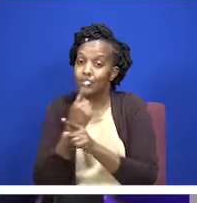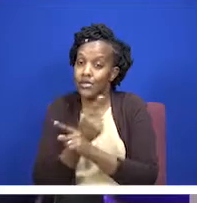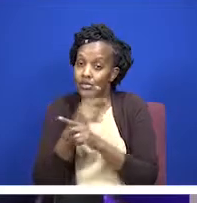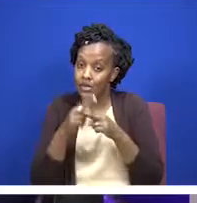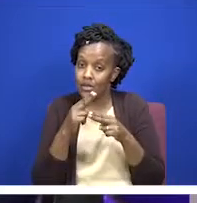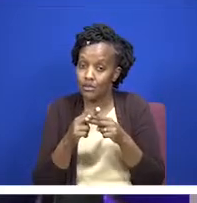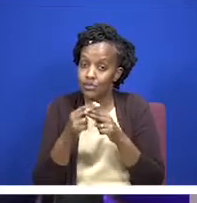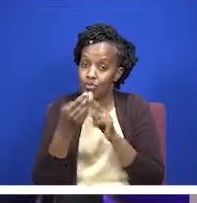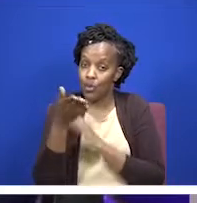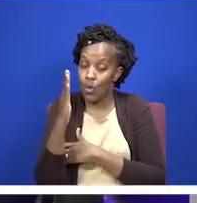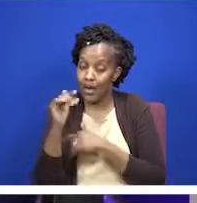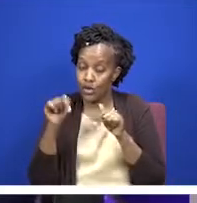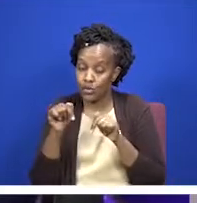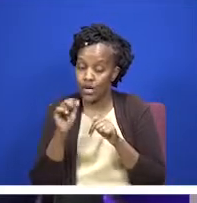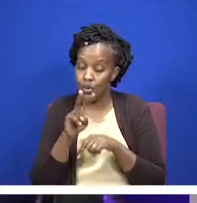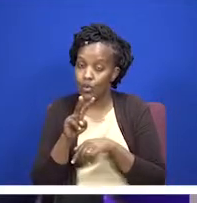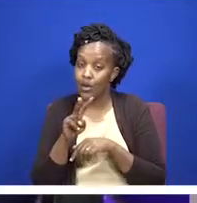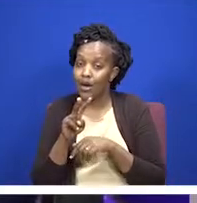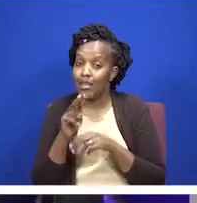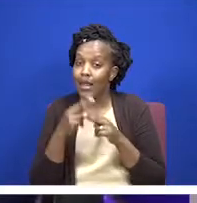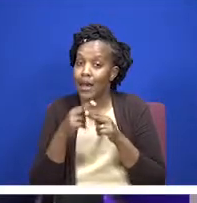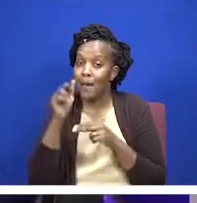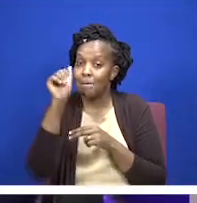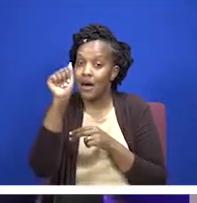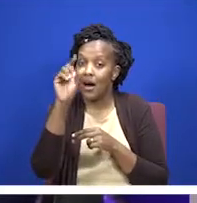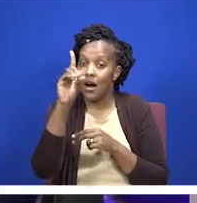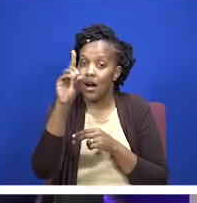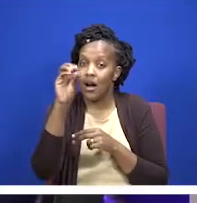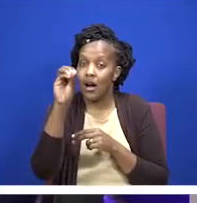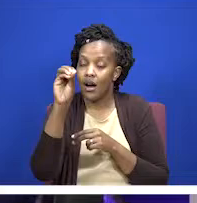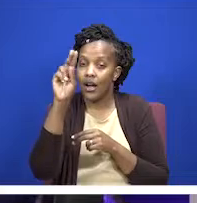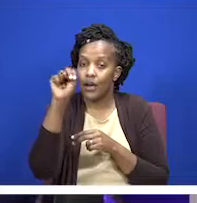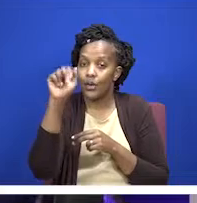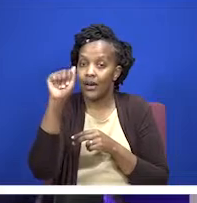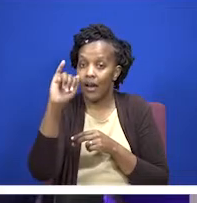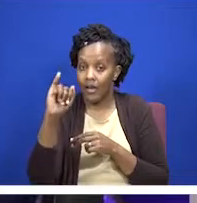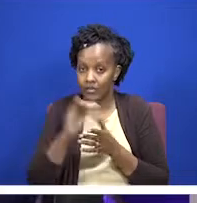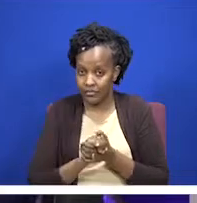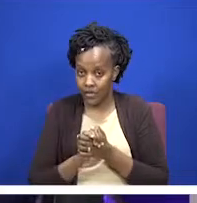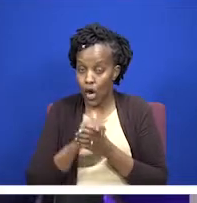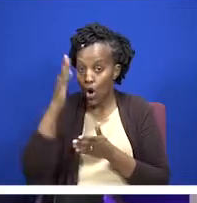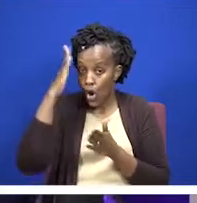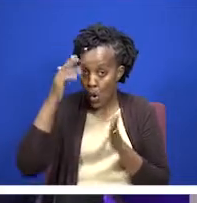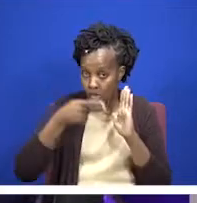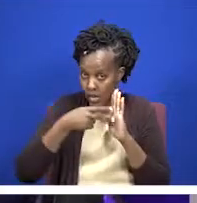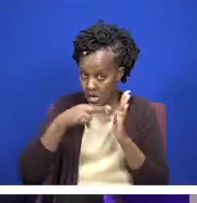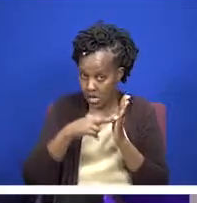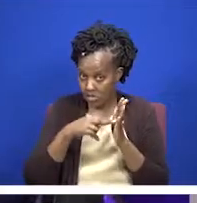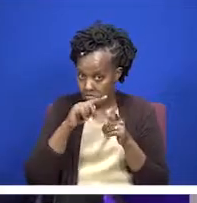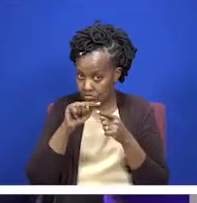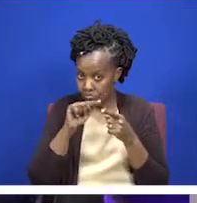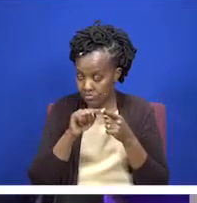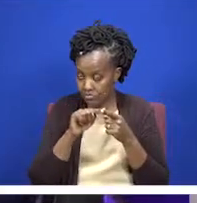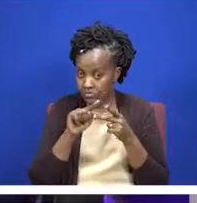at Adonai. Our main lesson aim today is to know the meaning of Adonai, also to appreciate